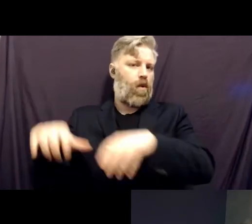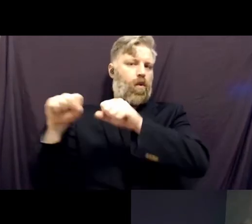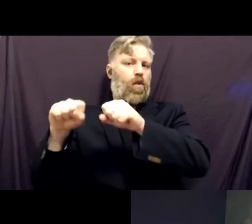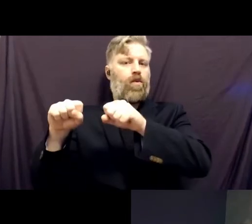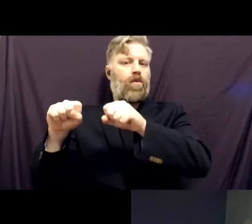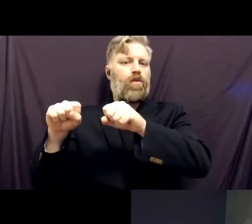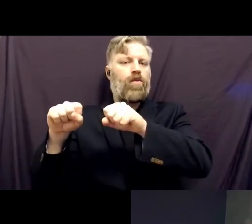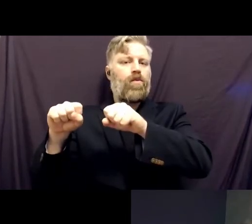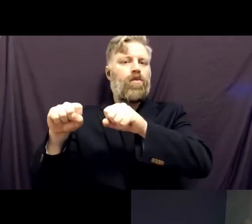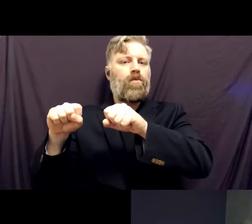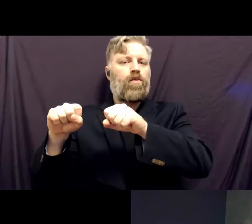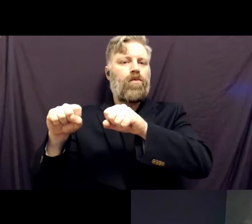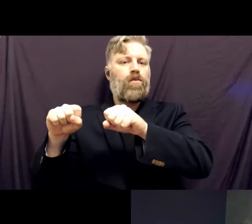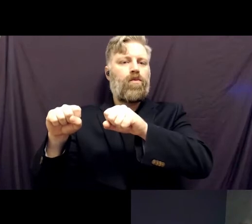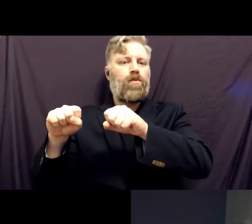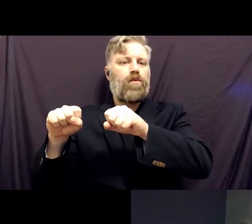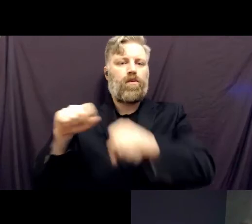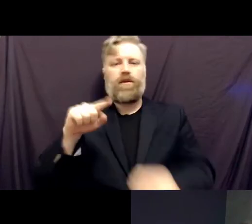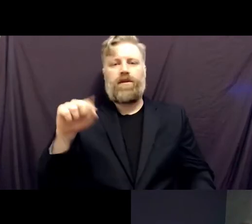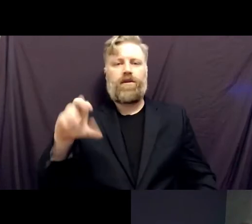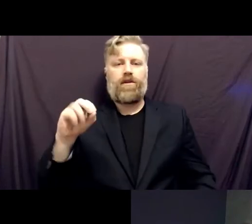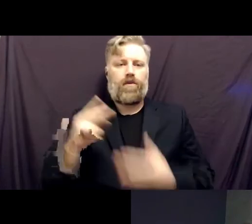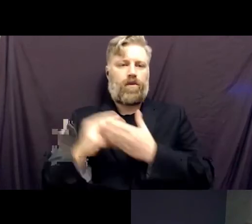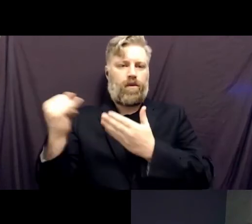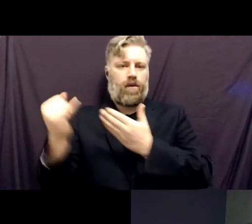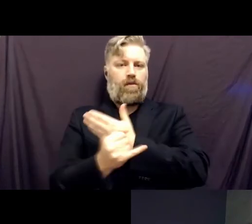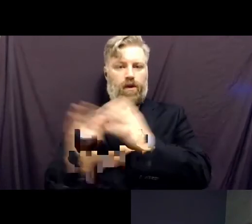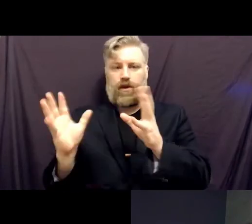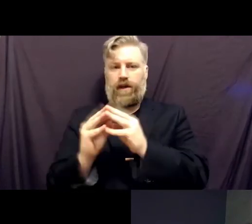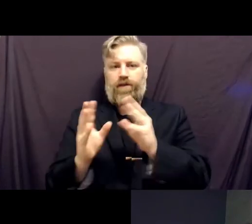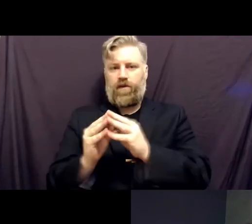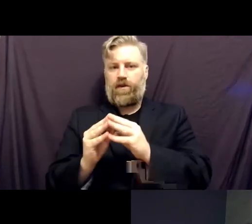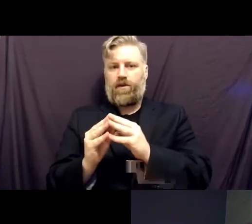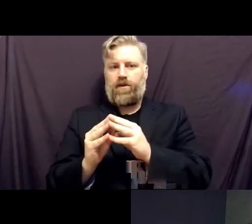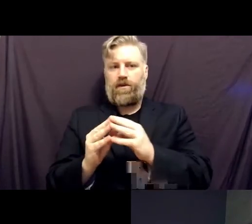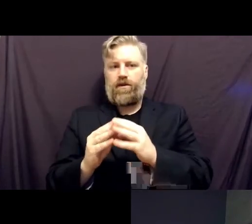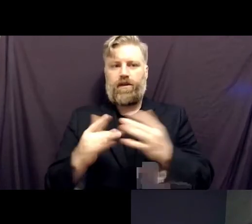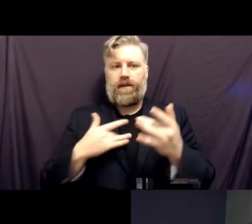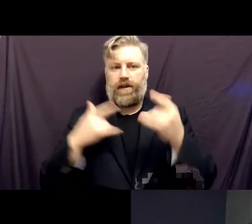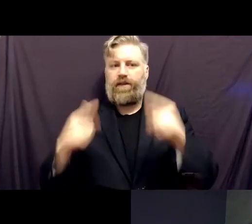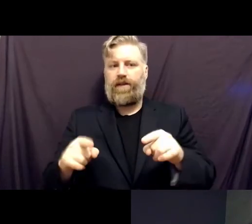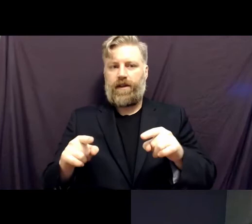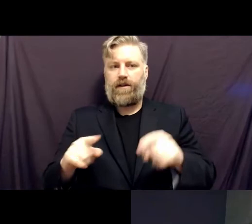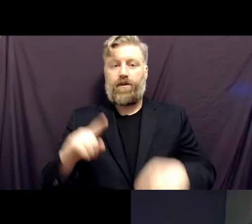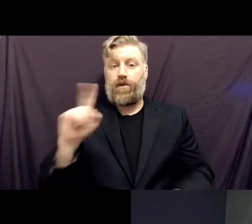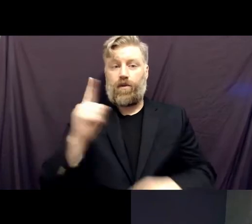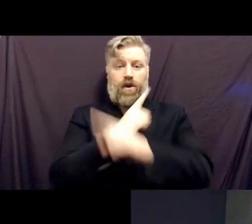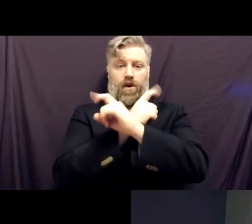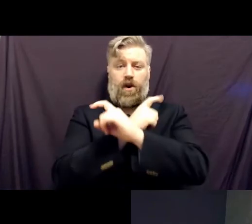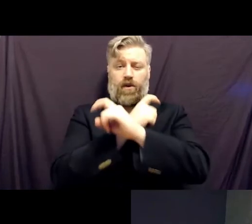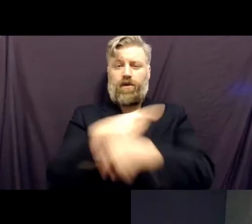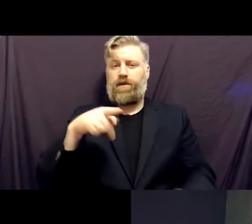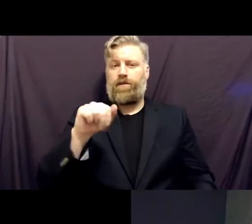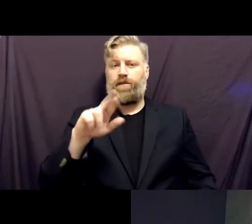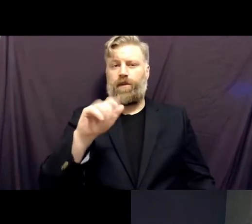during our Zero project conference an event at the Austrian Parliament. Excuse me,